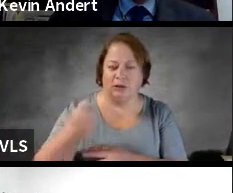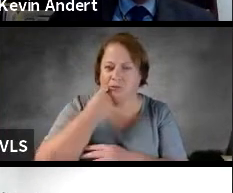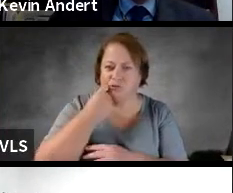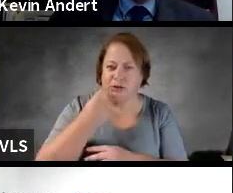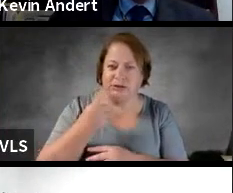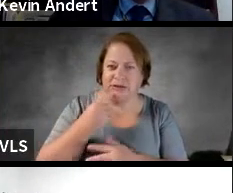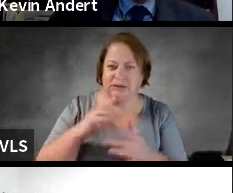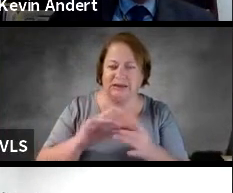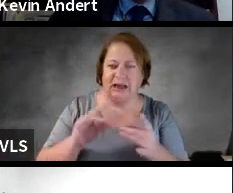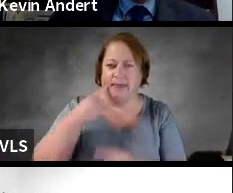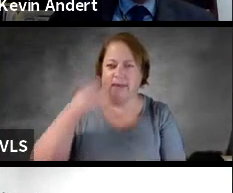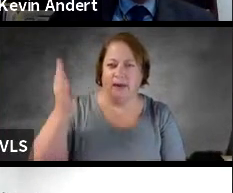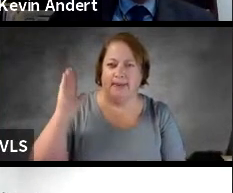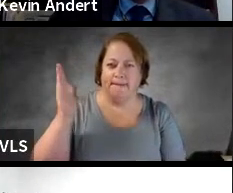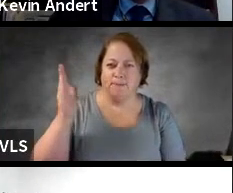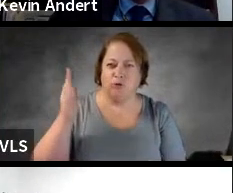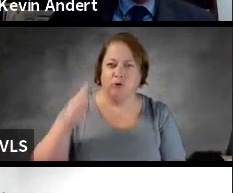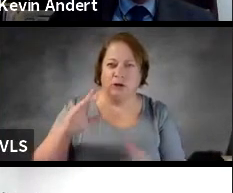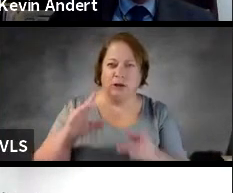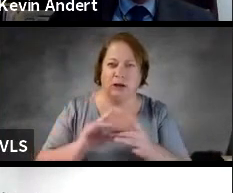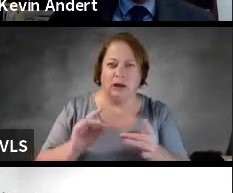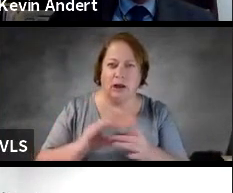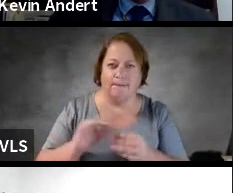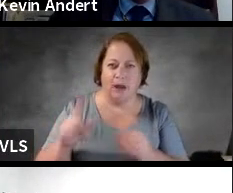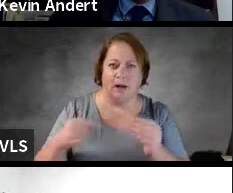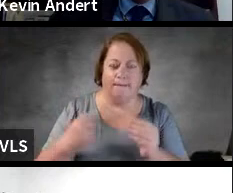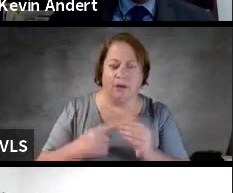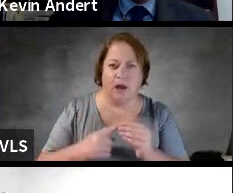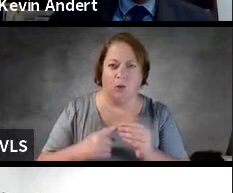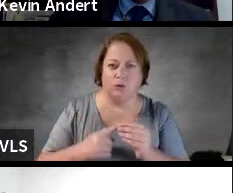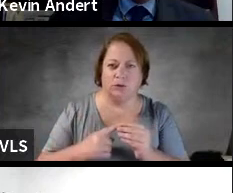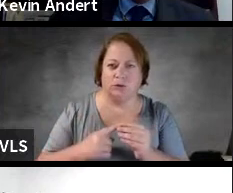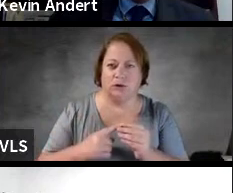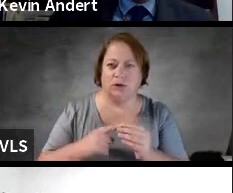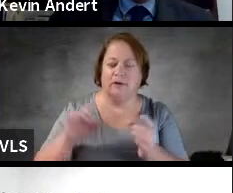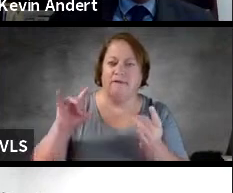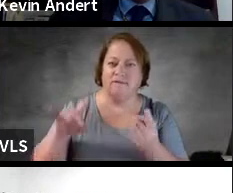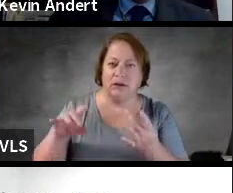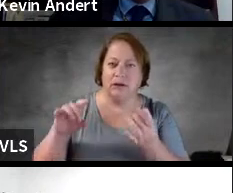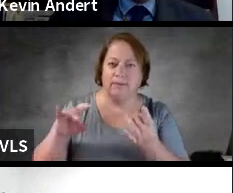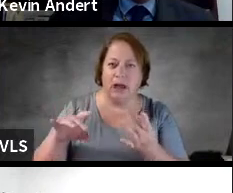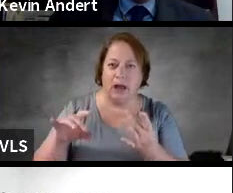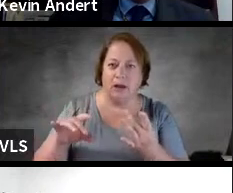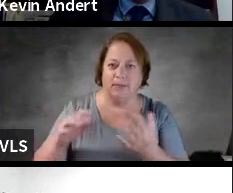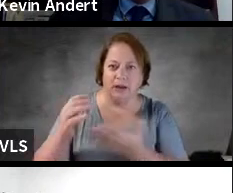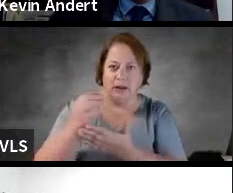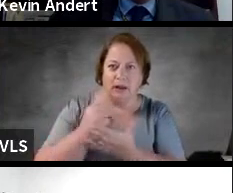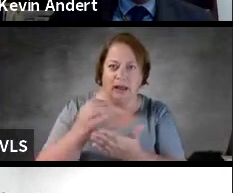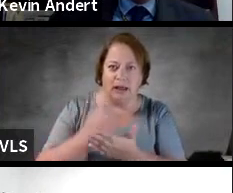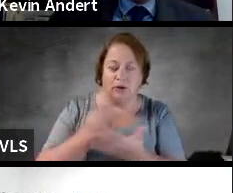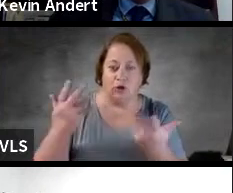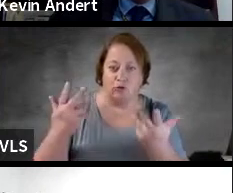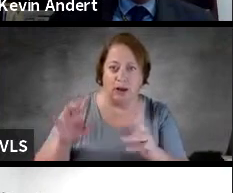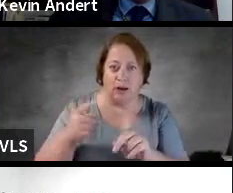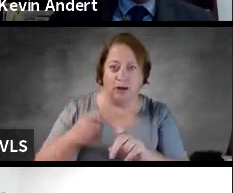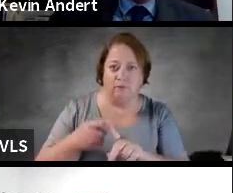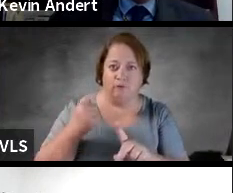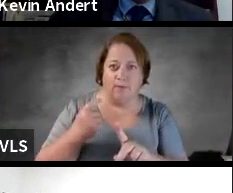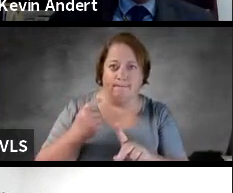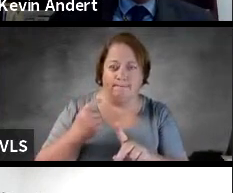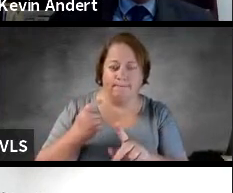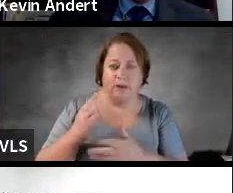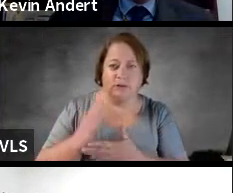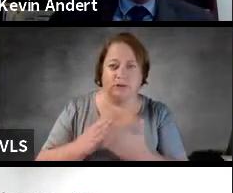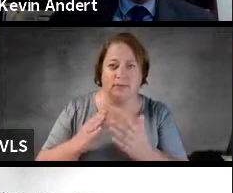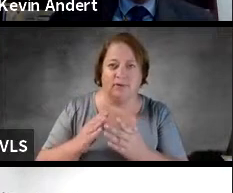the presentation there was comment about feedback being collected already from some